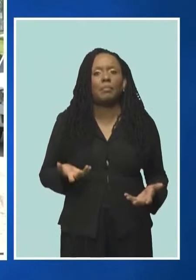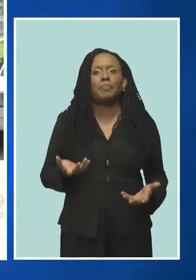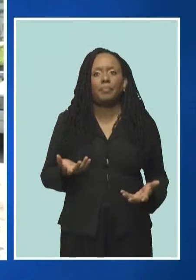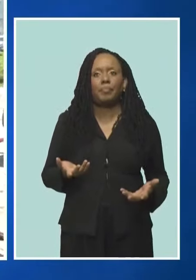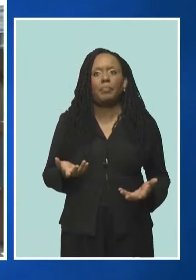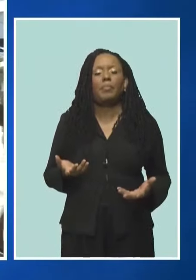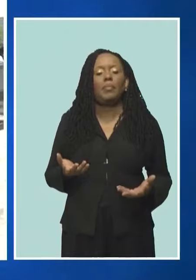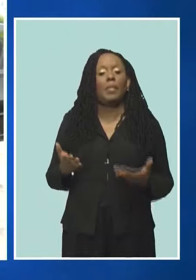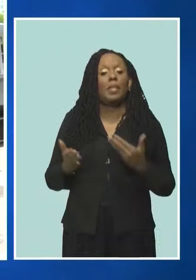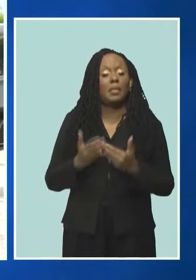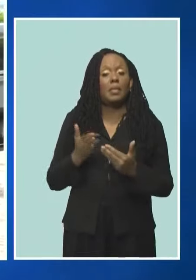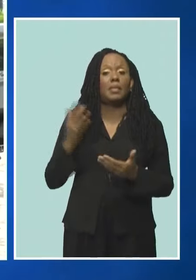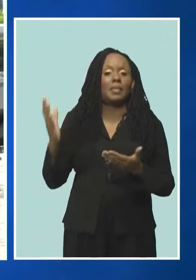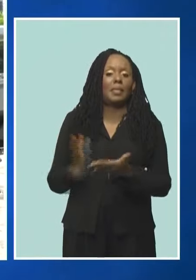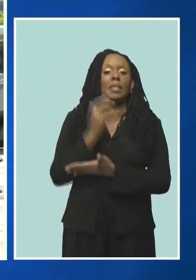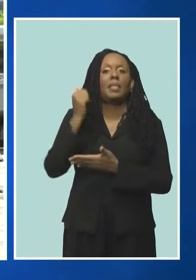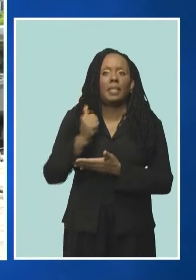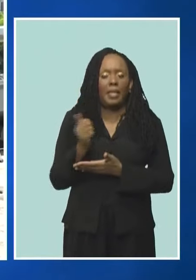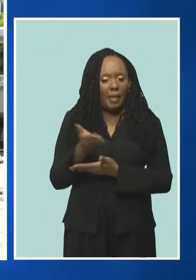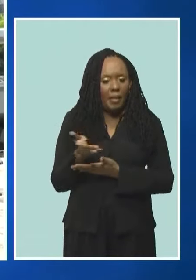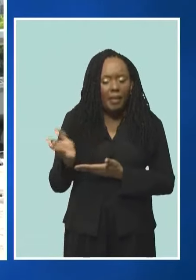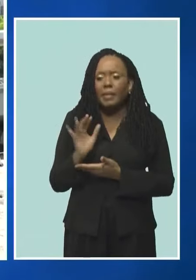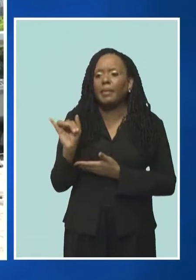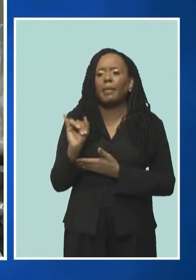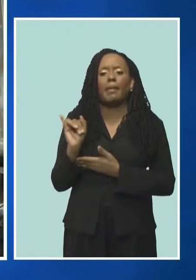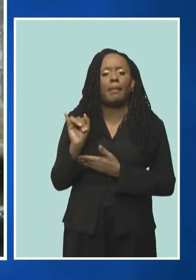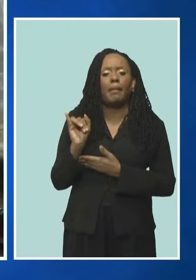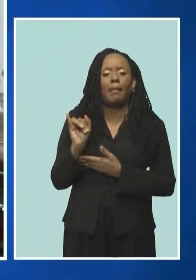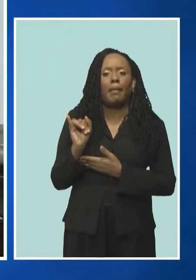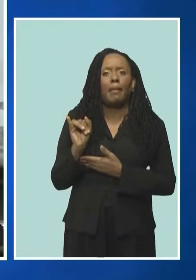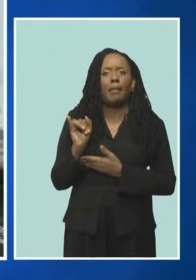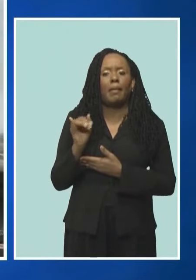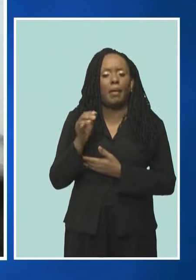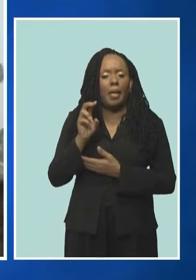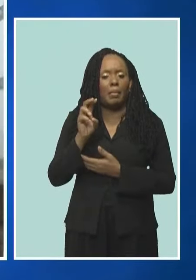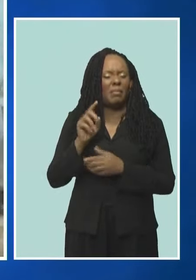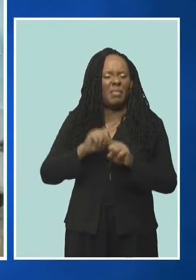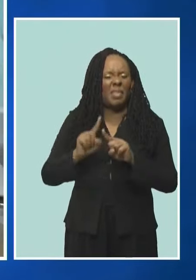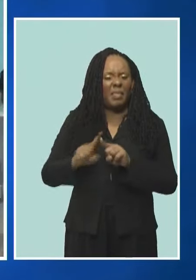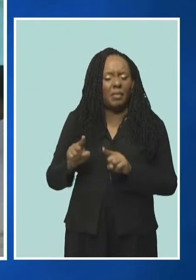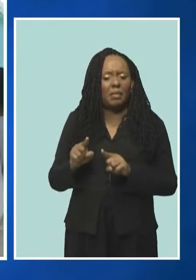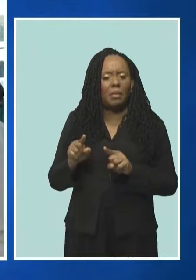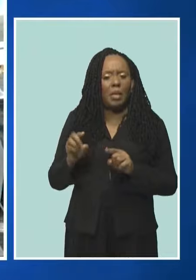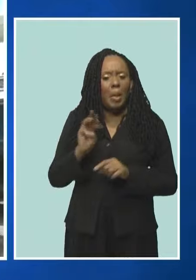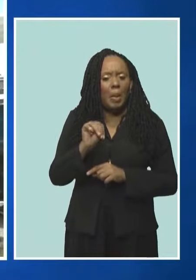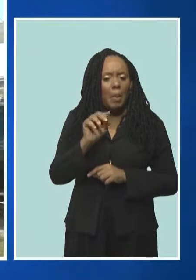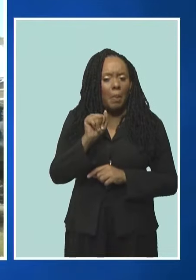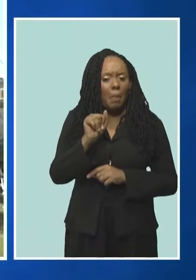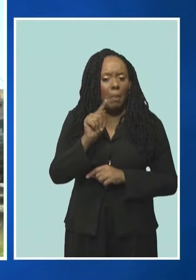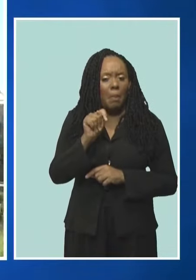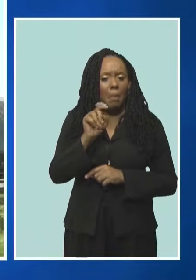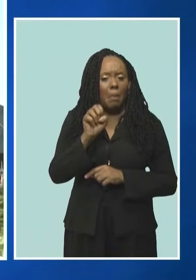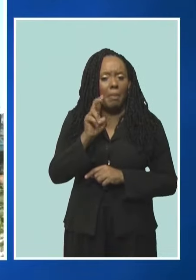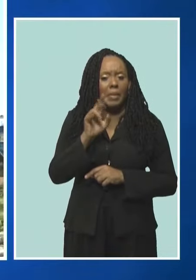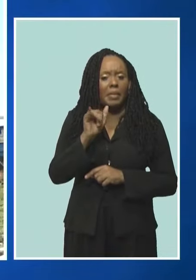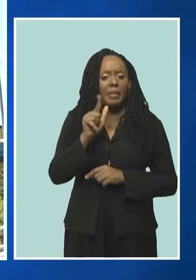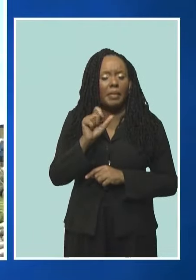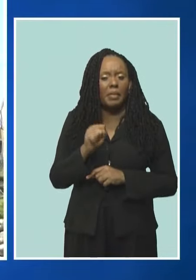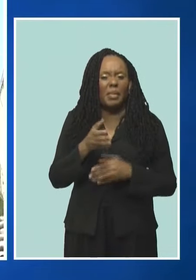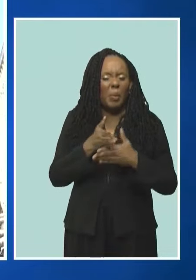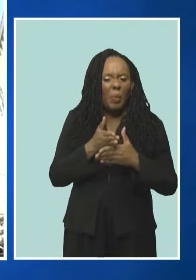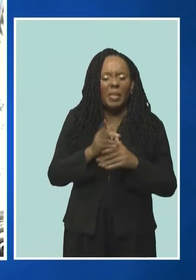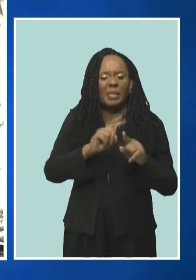source as most of the vendors have reduced the cost. He, however, believes there's a need for more boat builders on